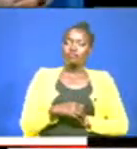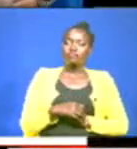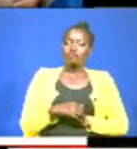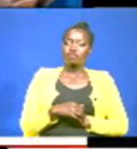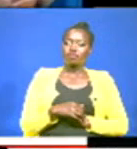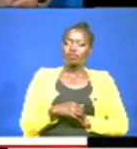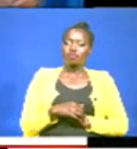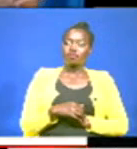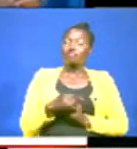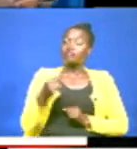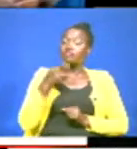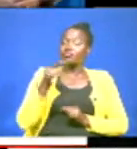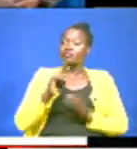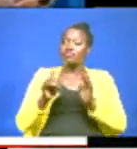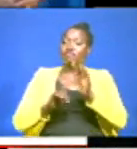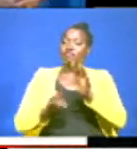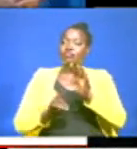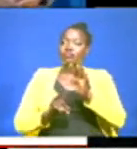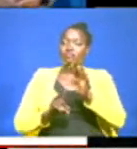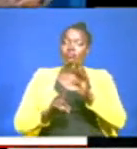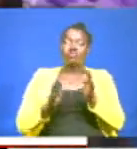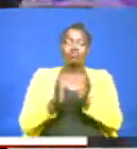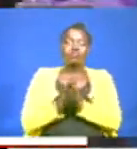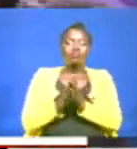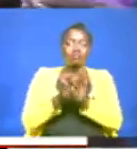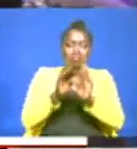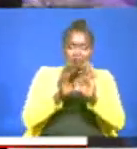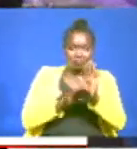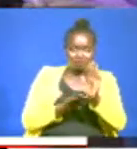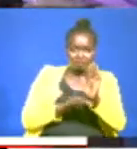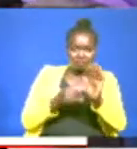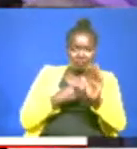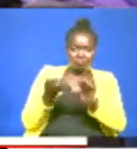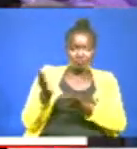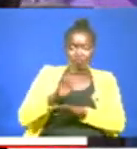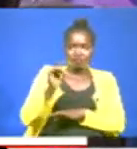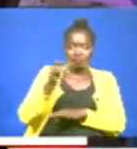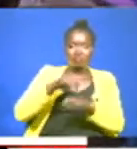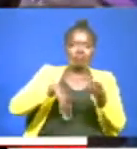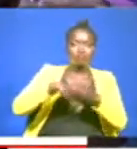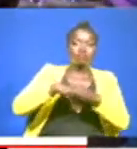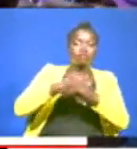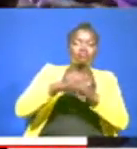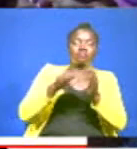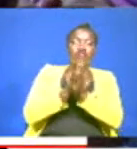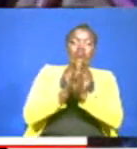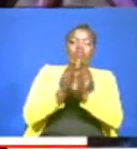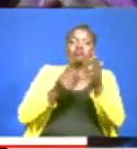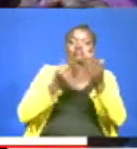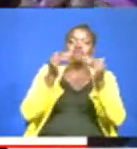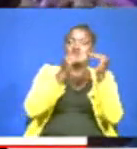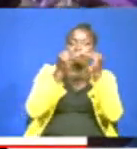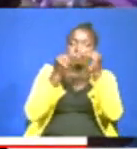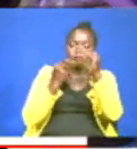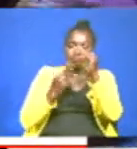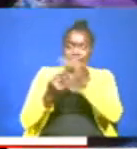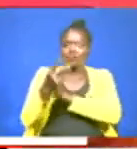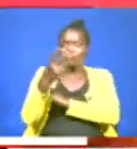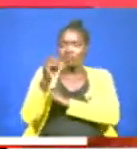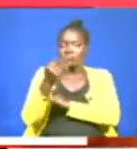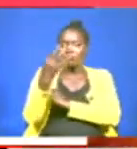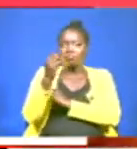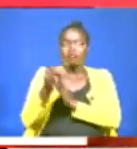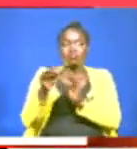Ababu said the Ministry of Sports has put up a program to return Kenyan football to the elite level under the Vision 2030